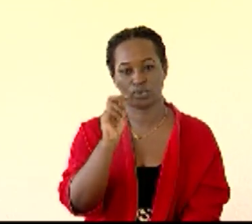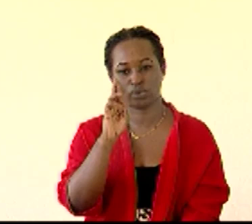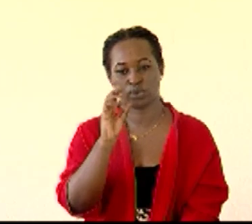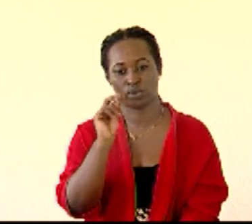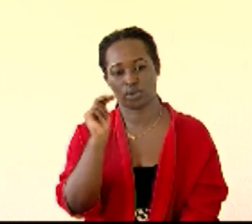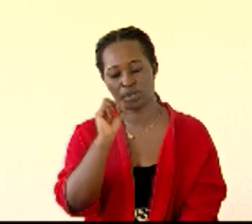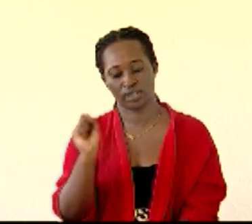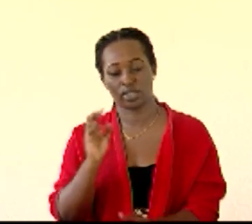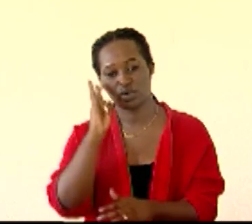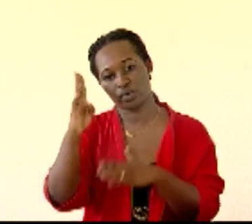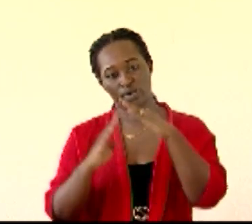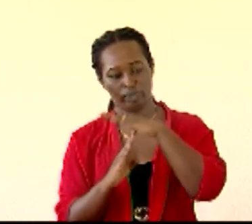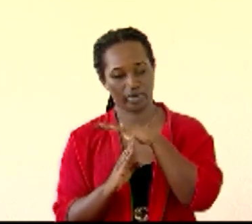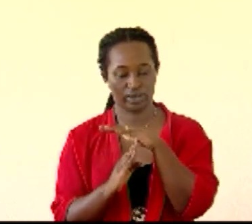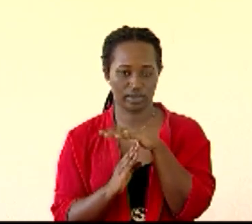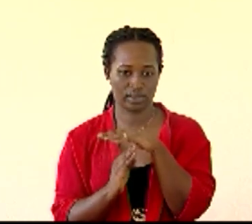PS2.